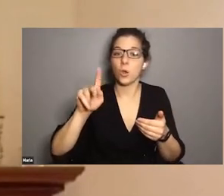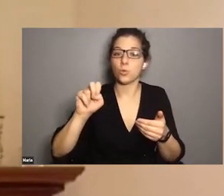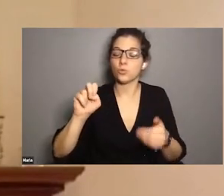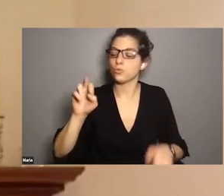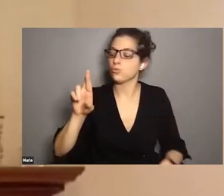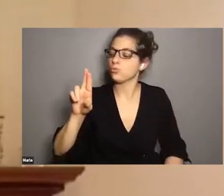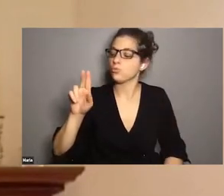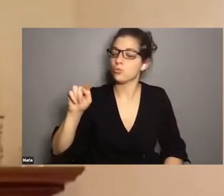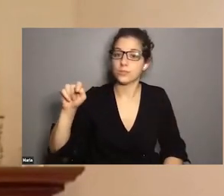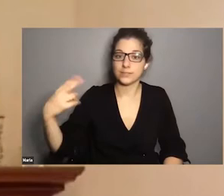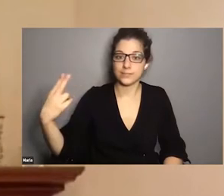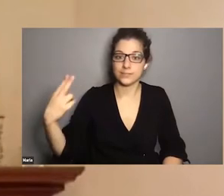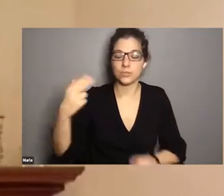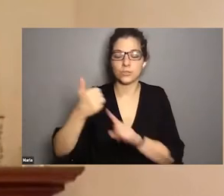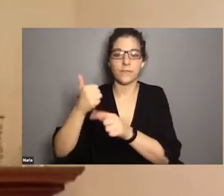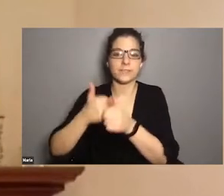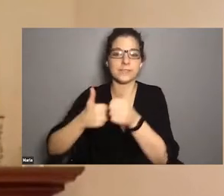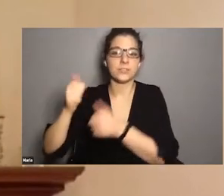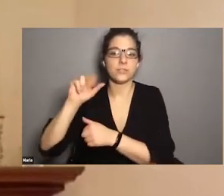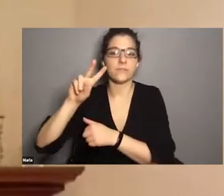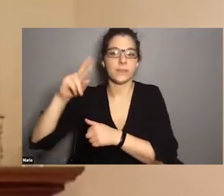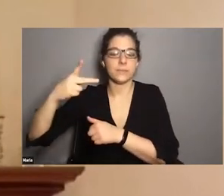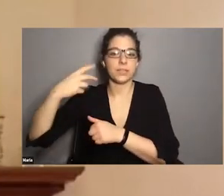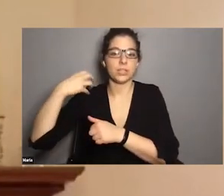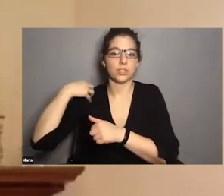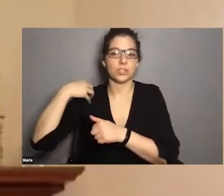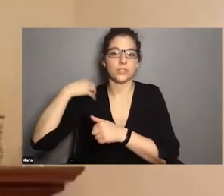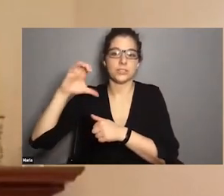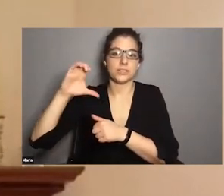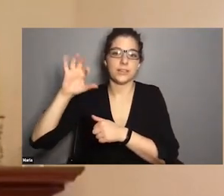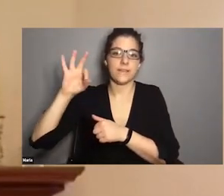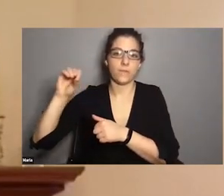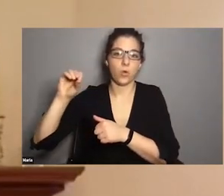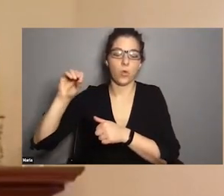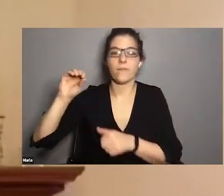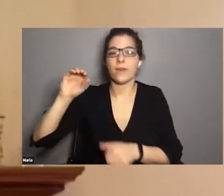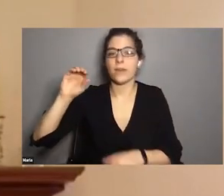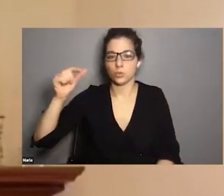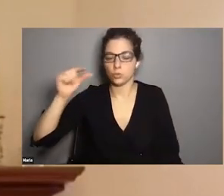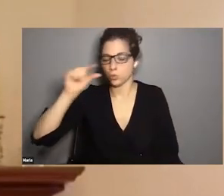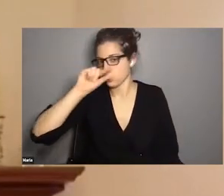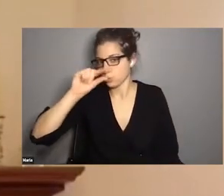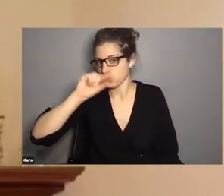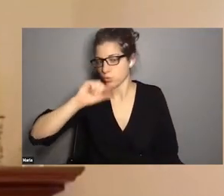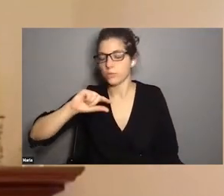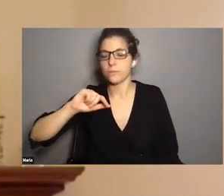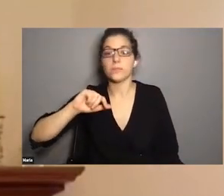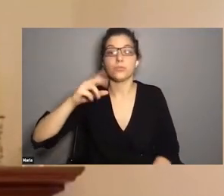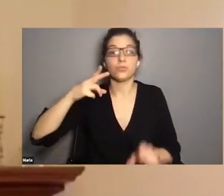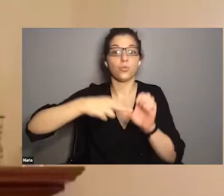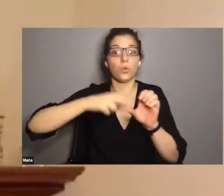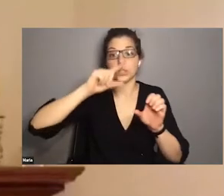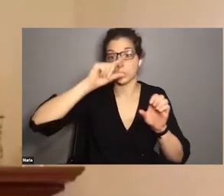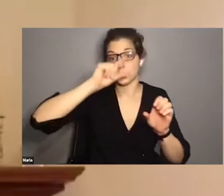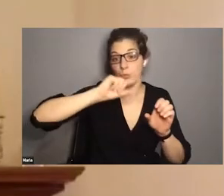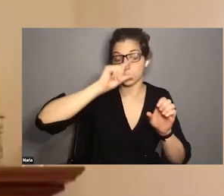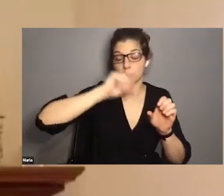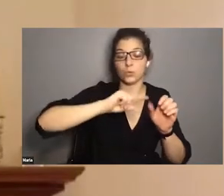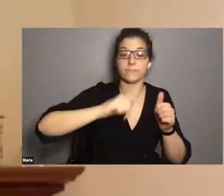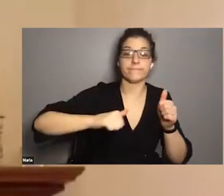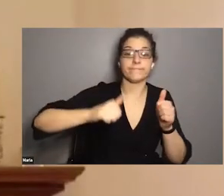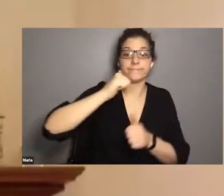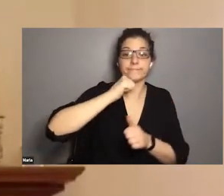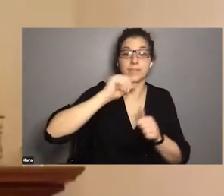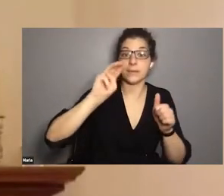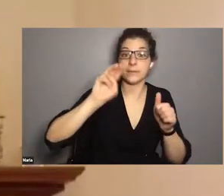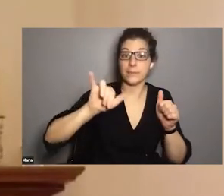Porat, Senior Vice President and Chief Financial Officer of Alphabet. Ruth joined Google as Senior VP and Chief Financial Officer in